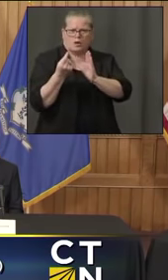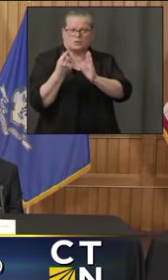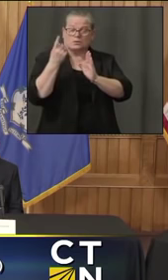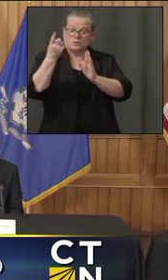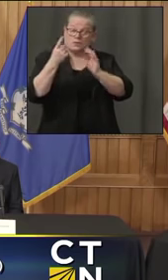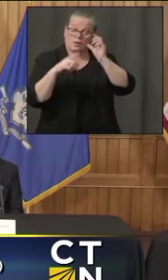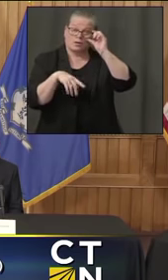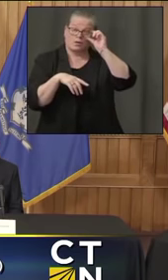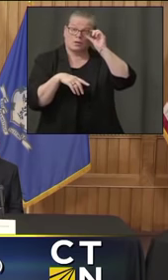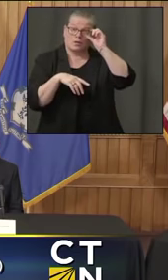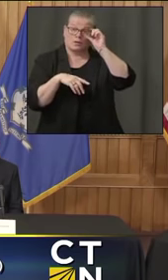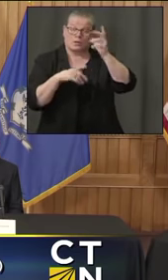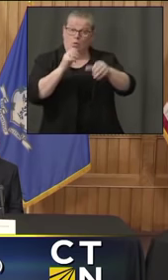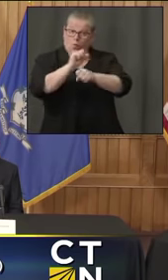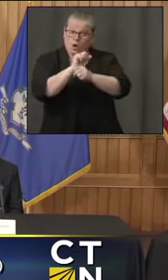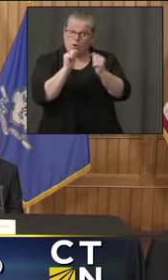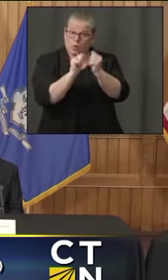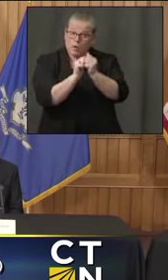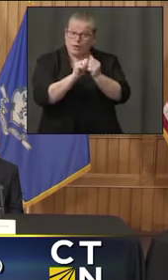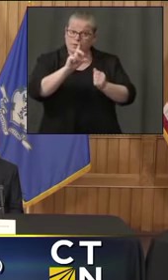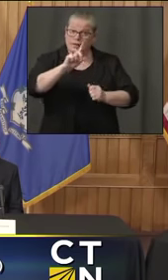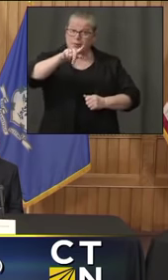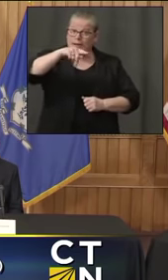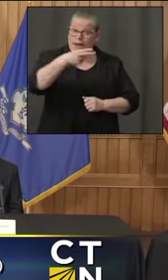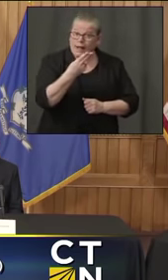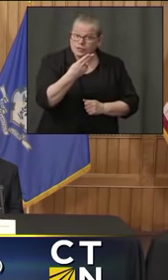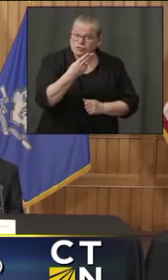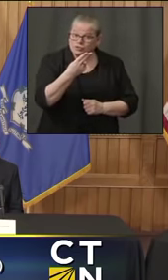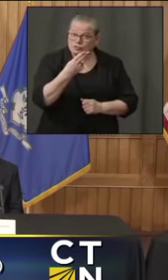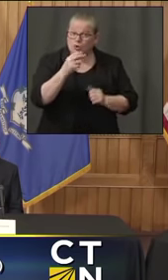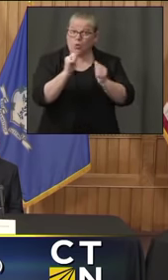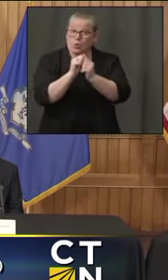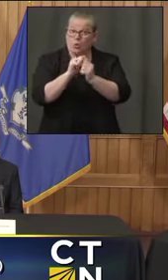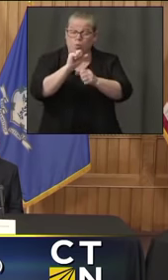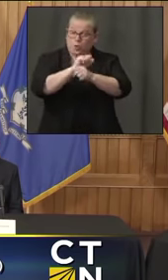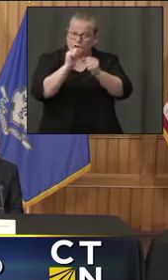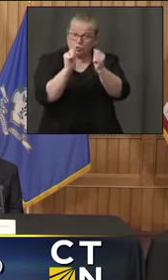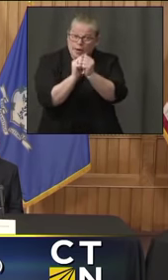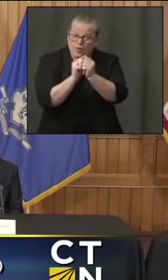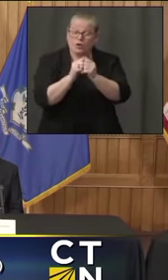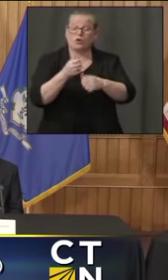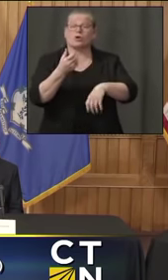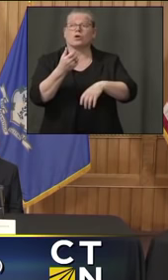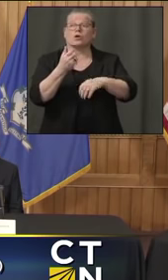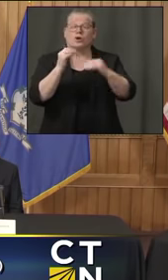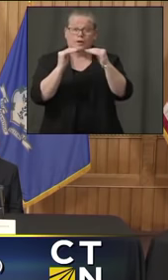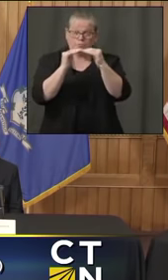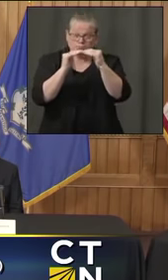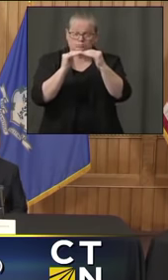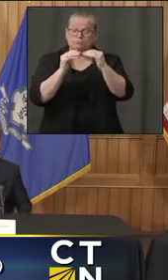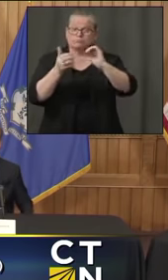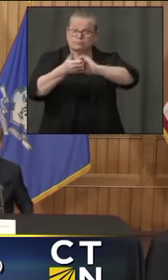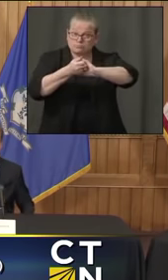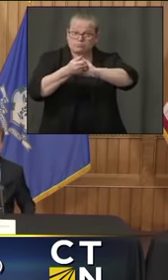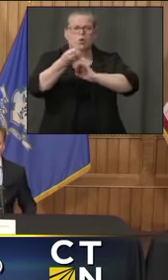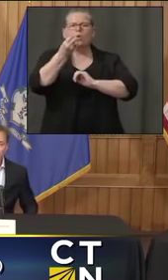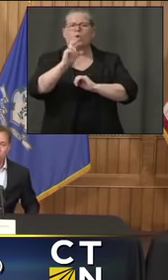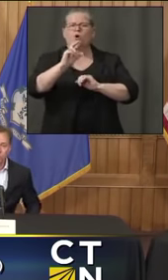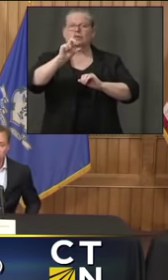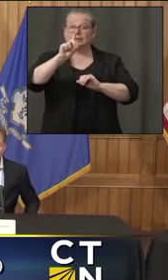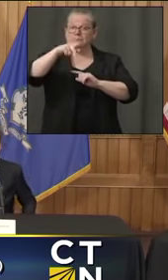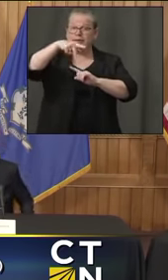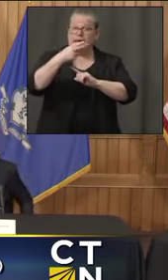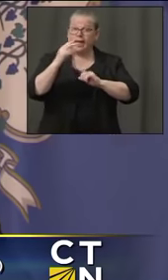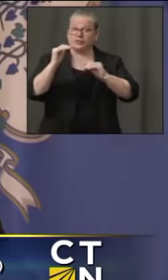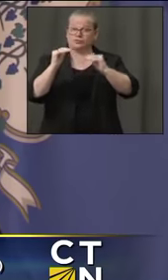by side with DPH, or will DPH be telling them what to do? What exactly will they be doing? Well, I'll start